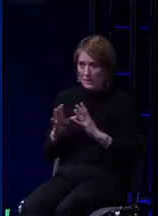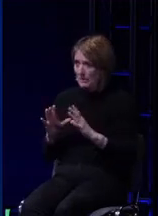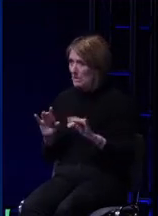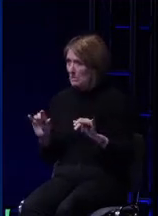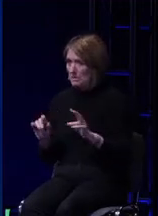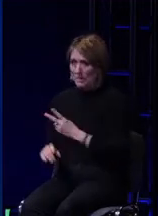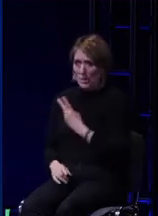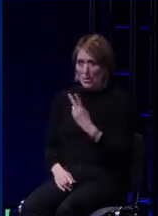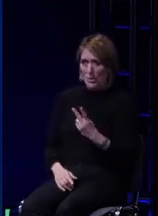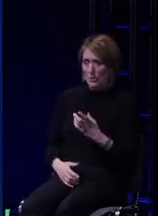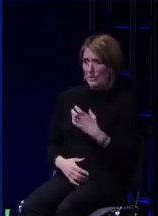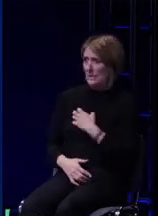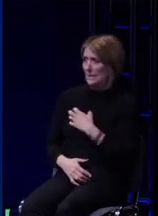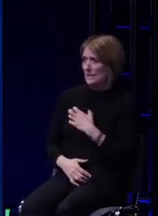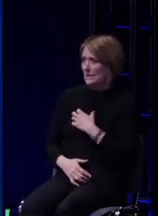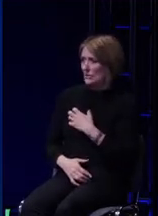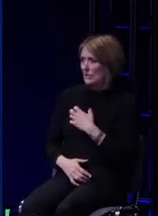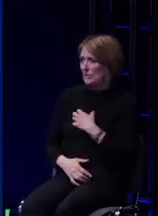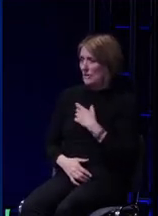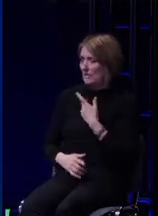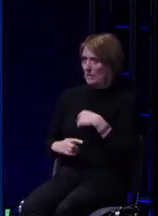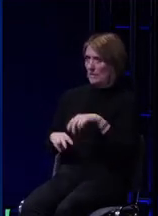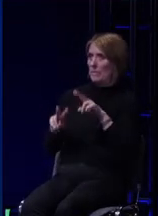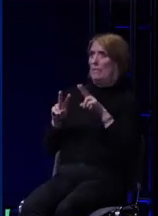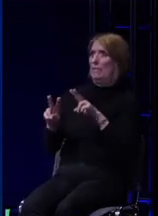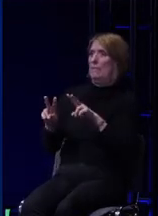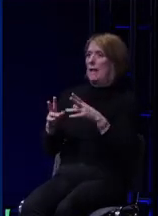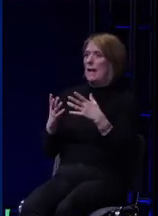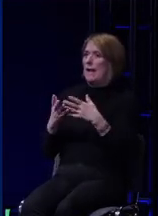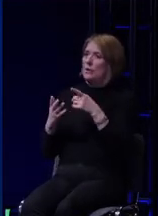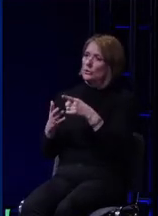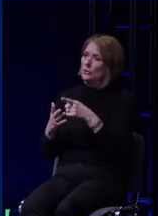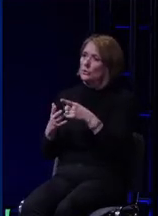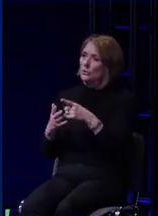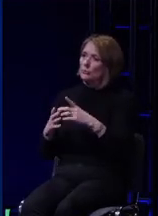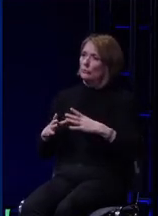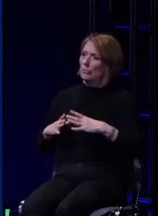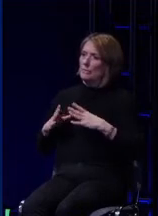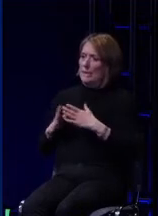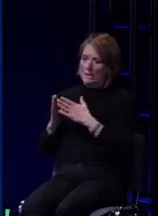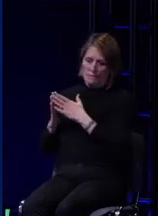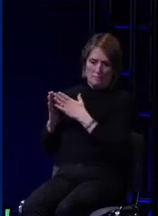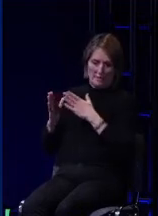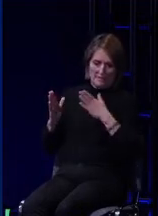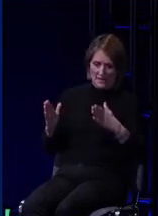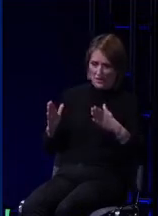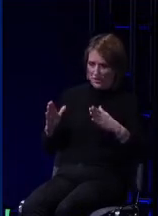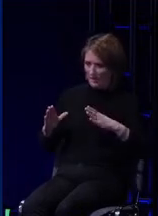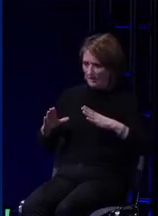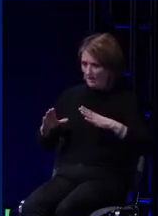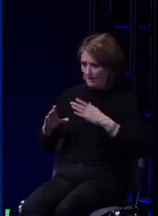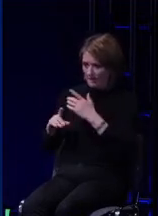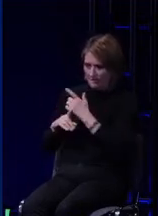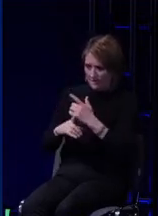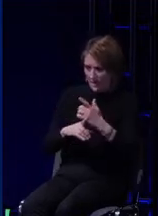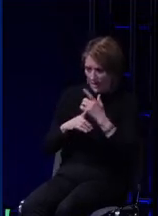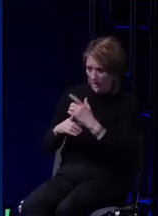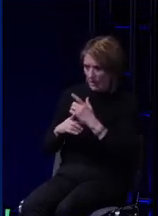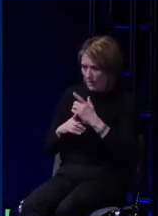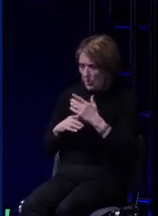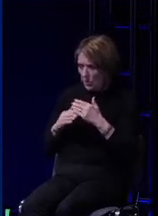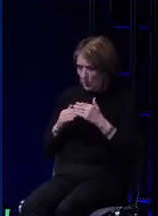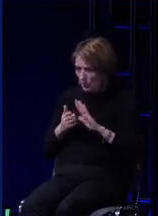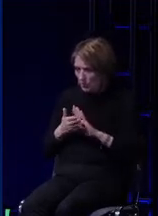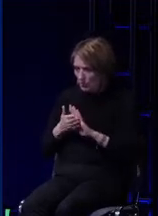the viewer. How do you prepare for a feature film that is pushing the limits of reality with a director who also wrote the